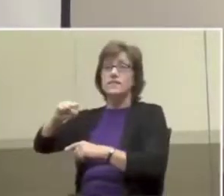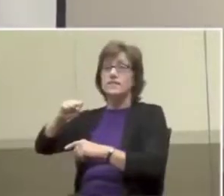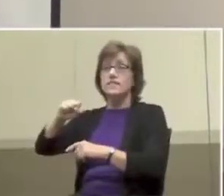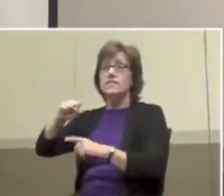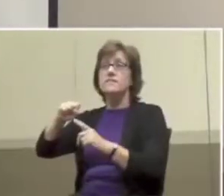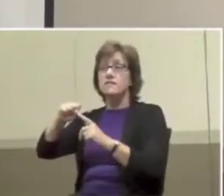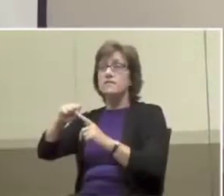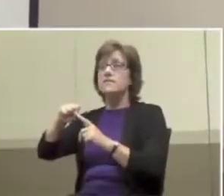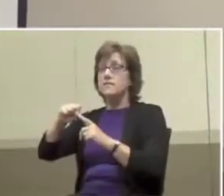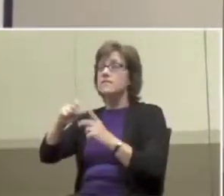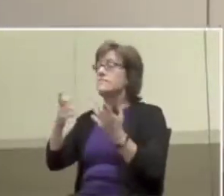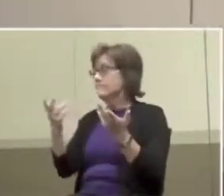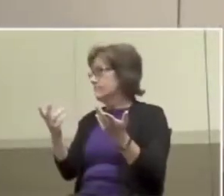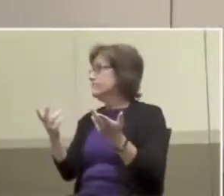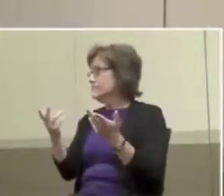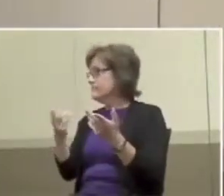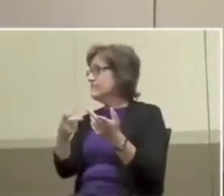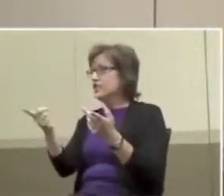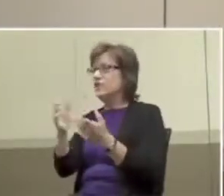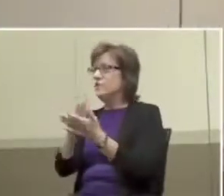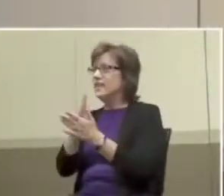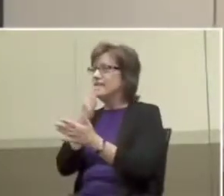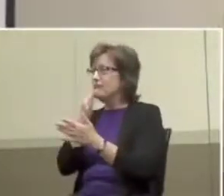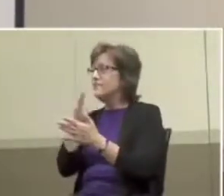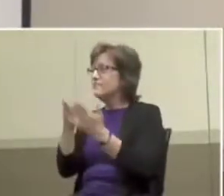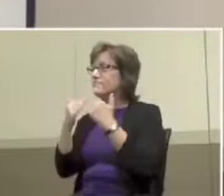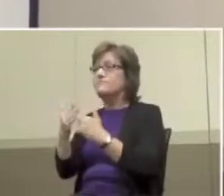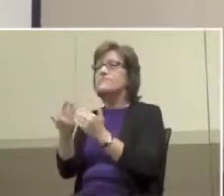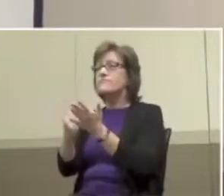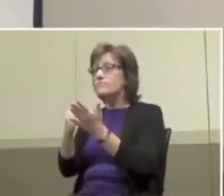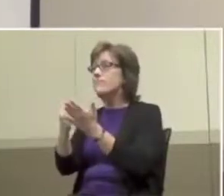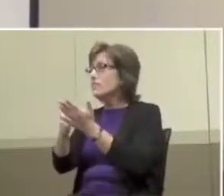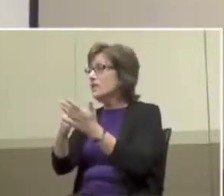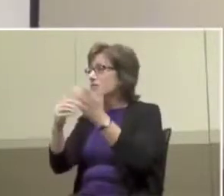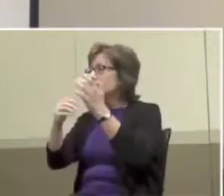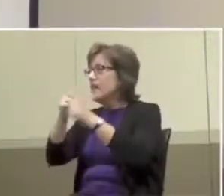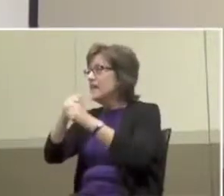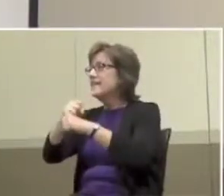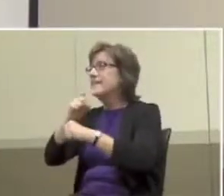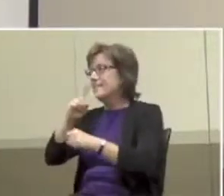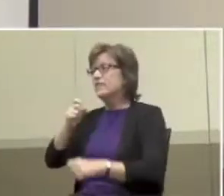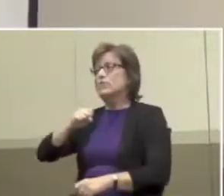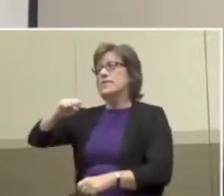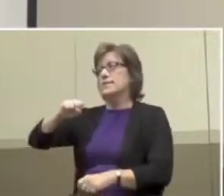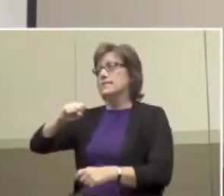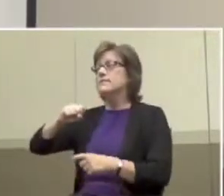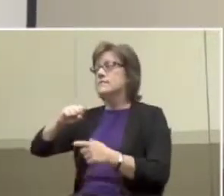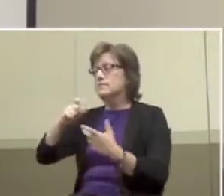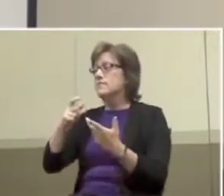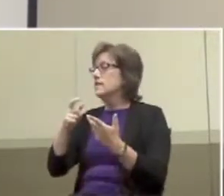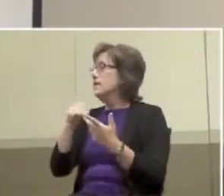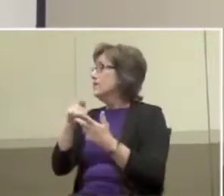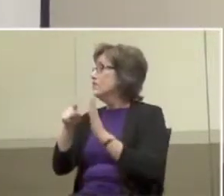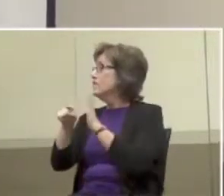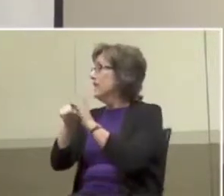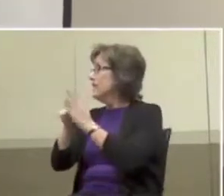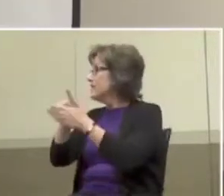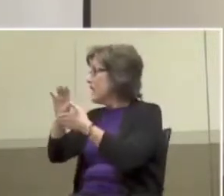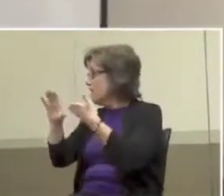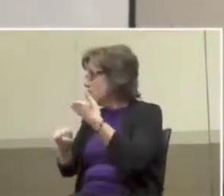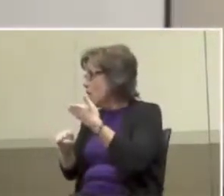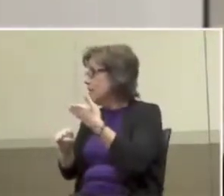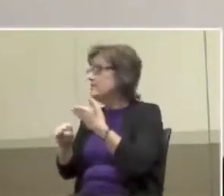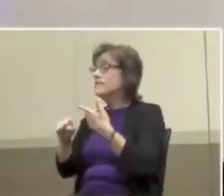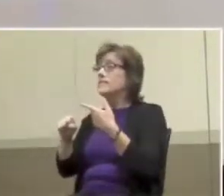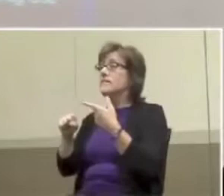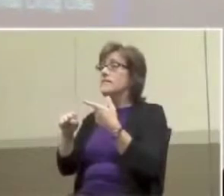guys are getting good at this. Repeated fighting, active resistance. Okay? Again, if there are negative consequences for it and you continue